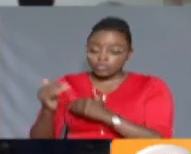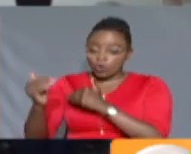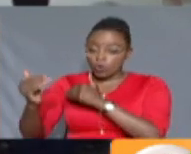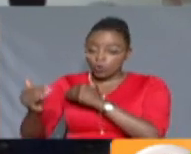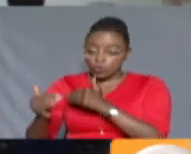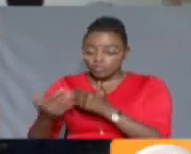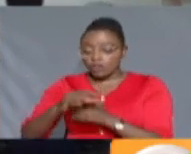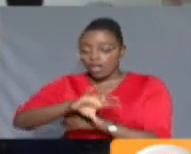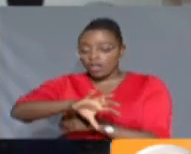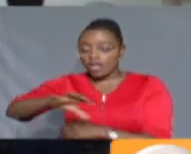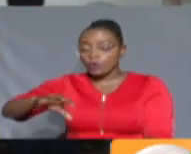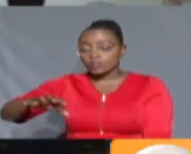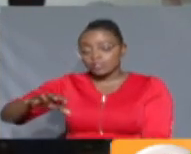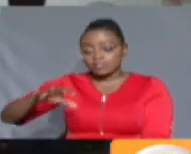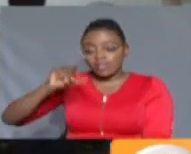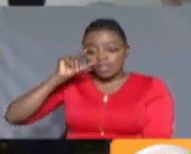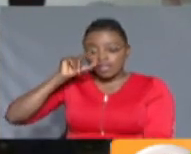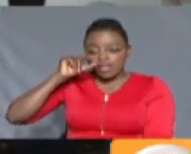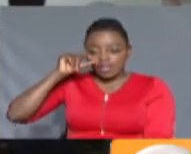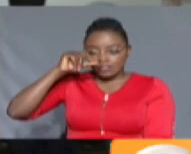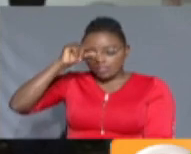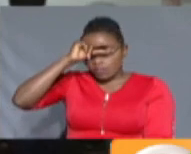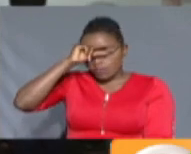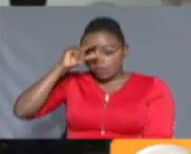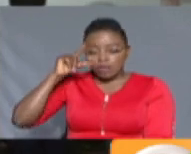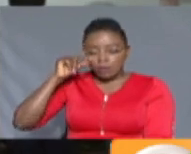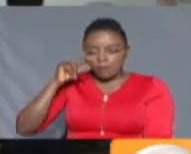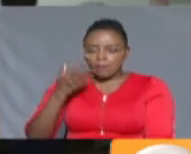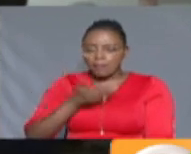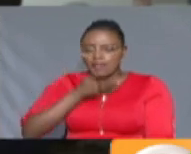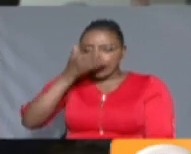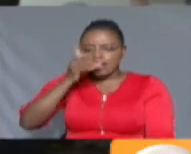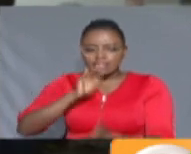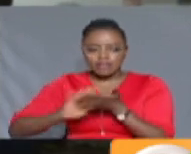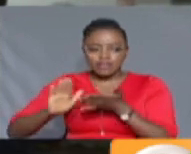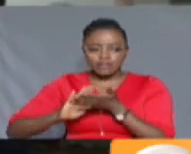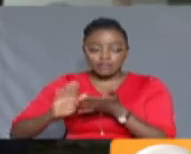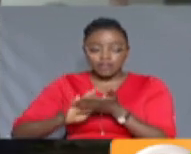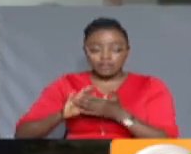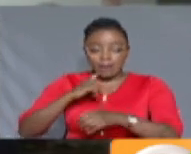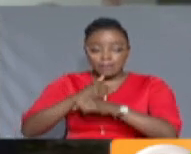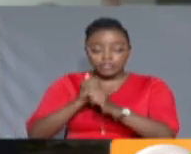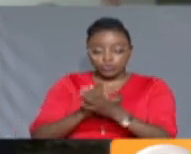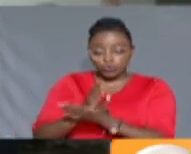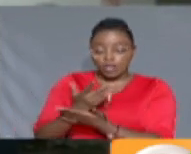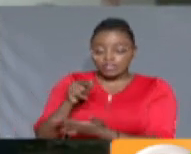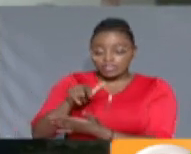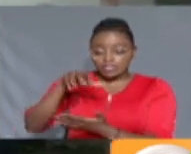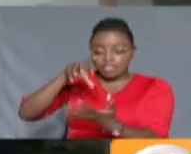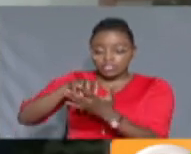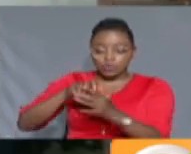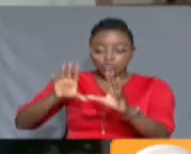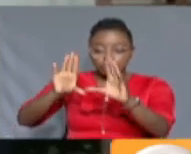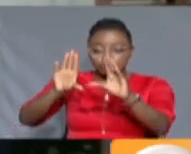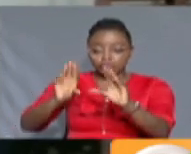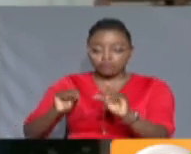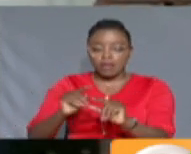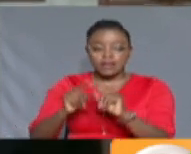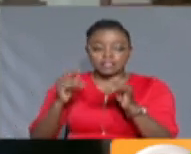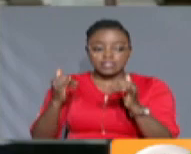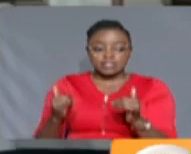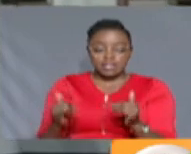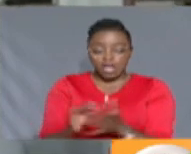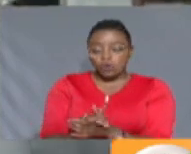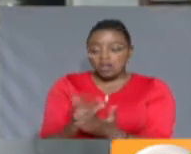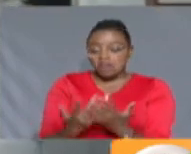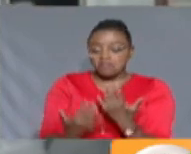the county government of Mombasa, then the response was a bit quick in terms of making sure that the situation has been contained. But so far, the